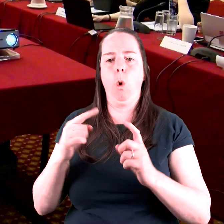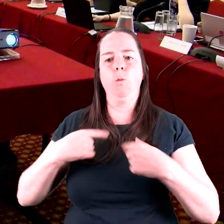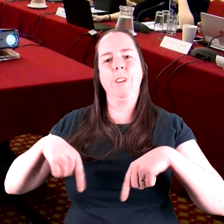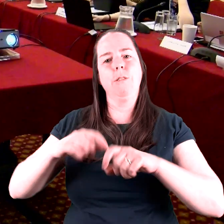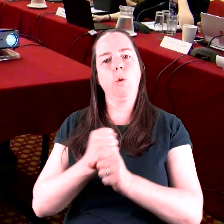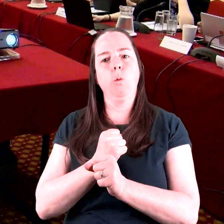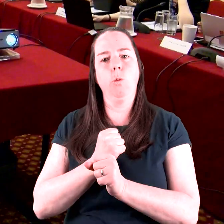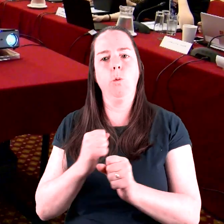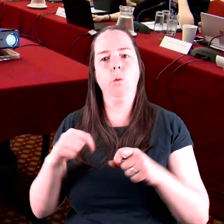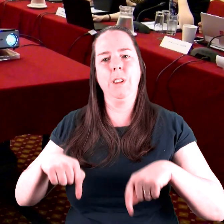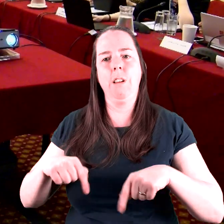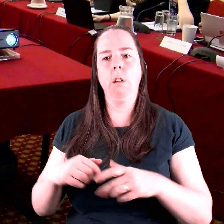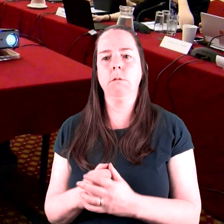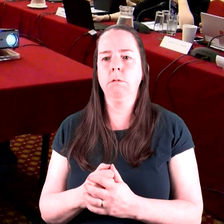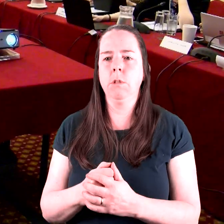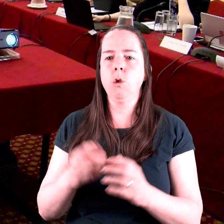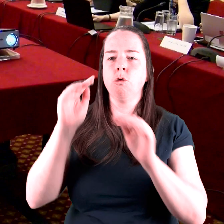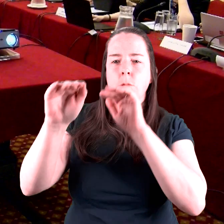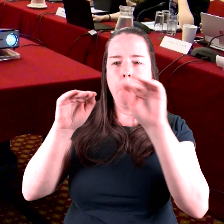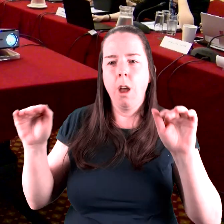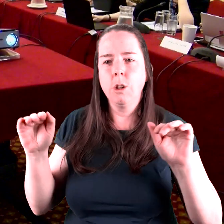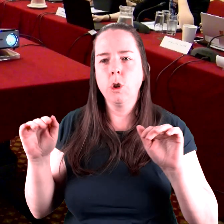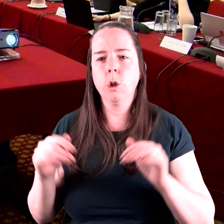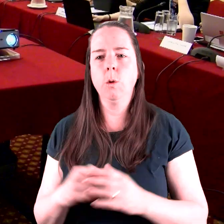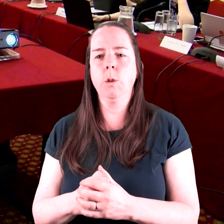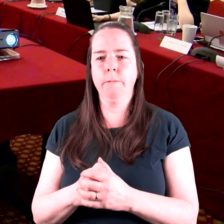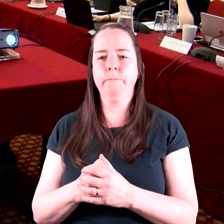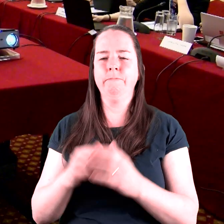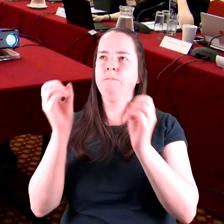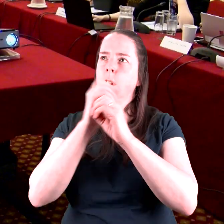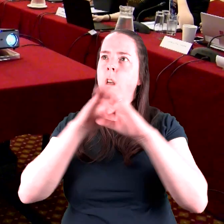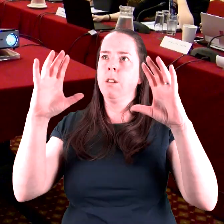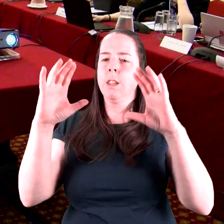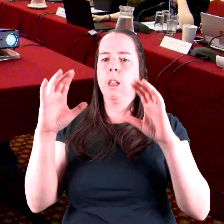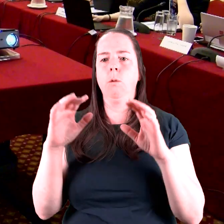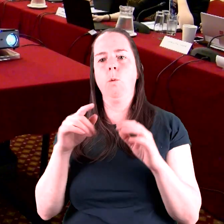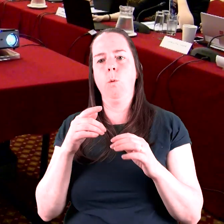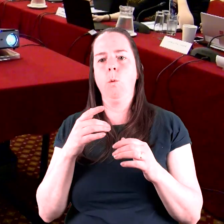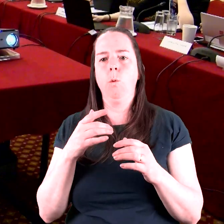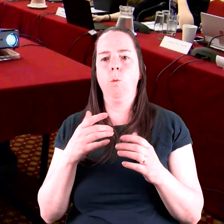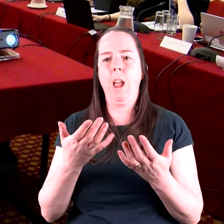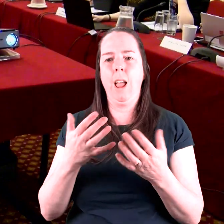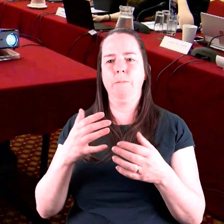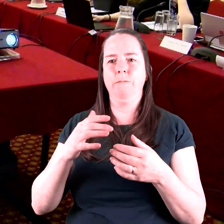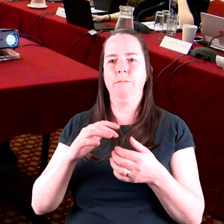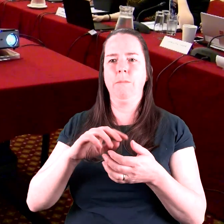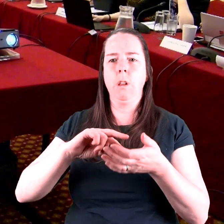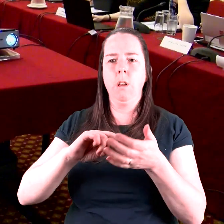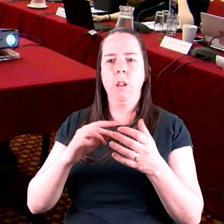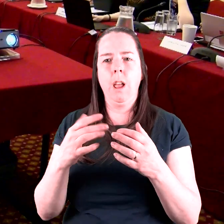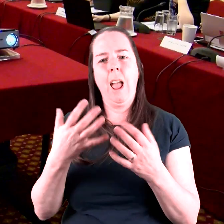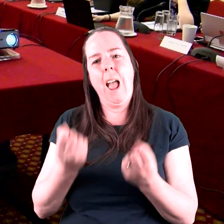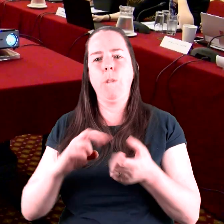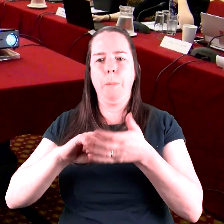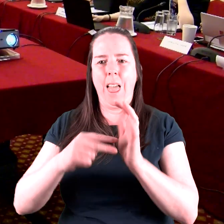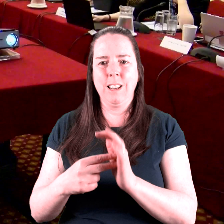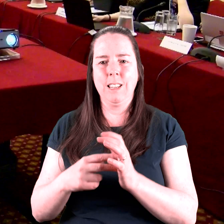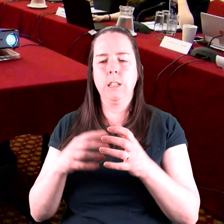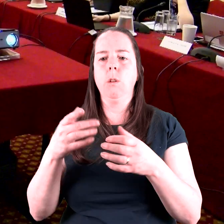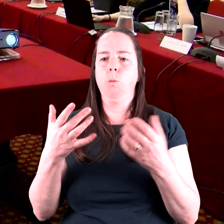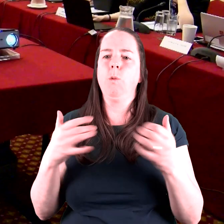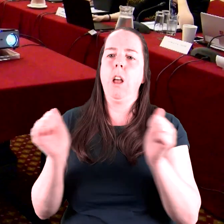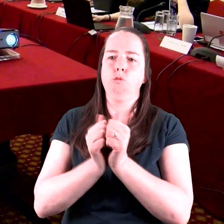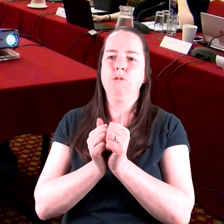remind board members, the idea being that where things are best done at scale, we agree those as a